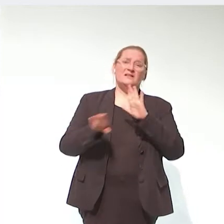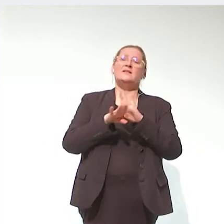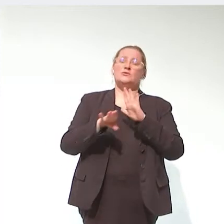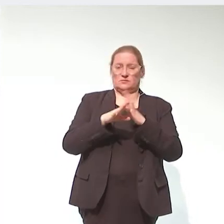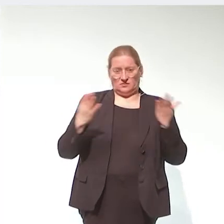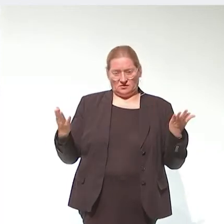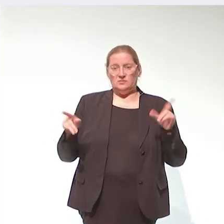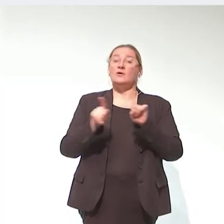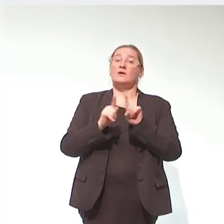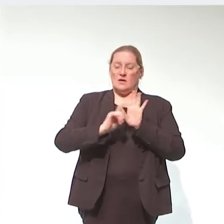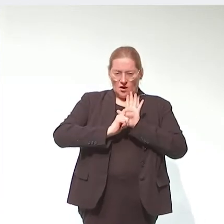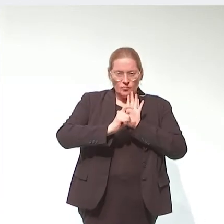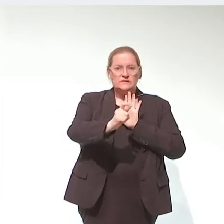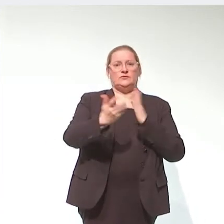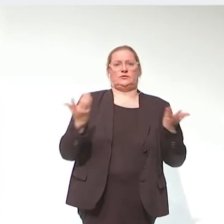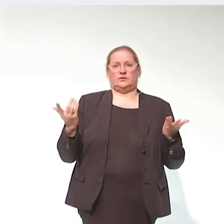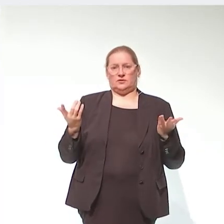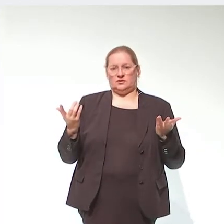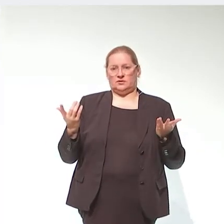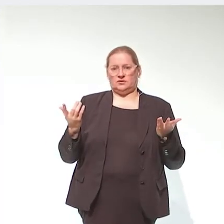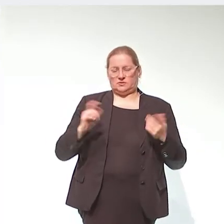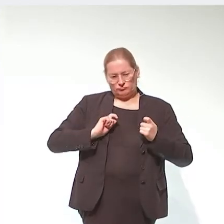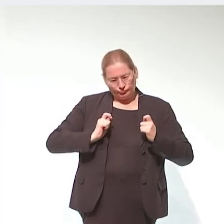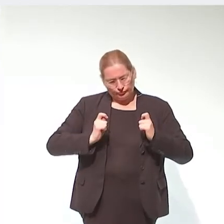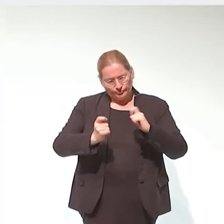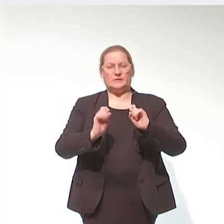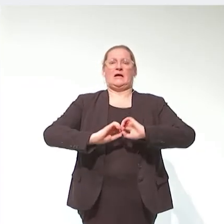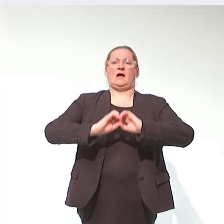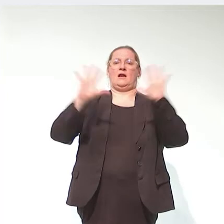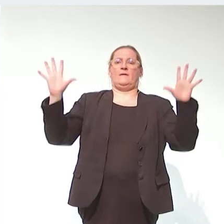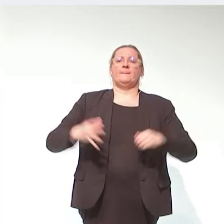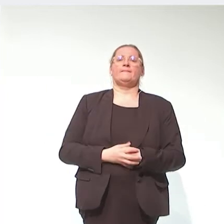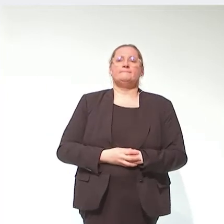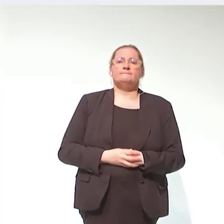procedures. In 2016, this is the second